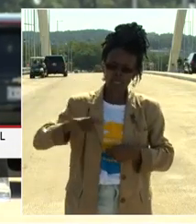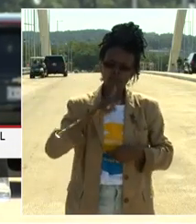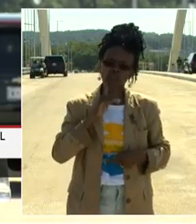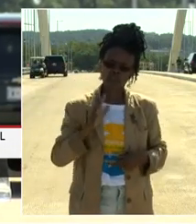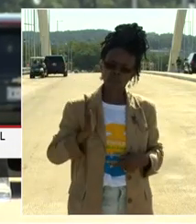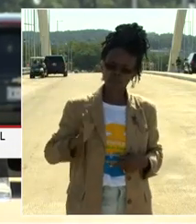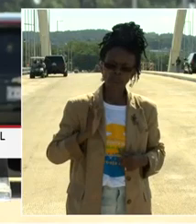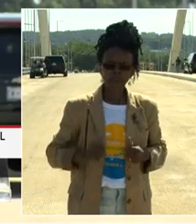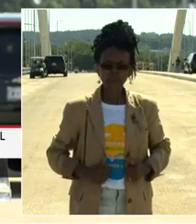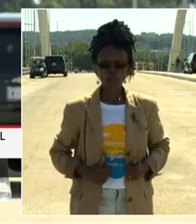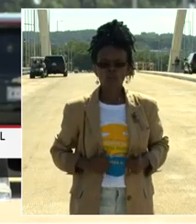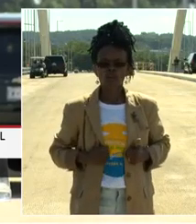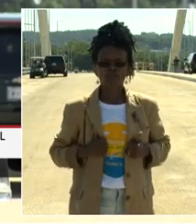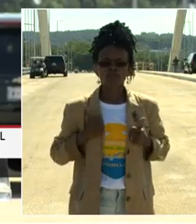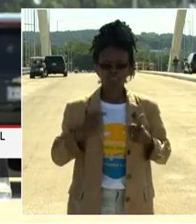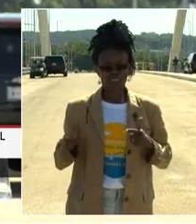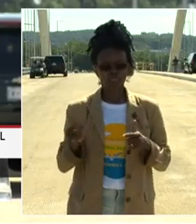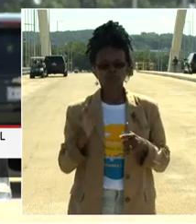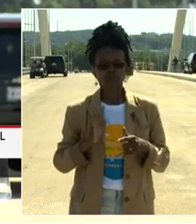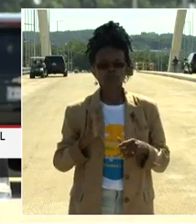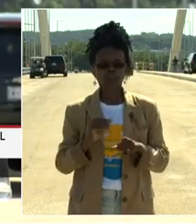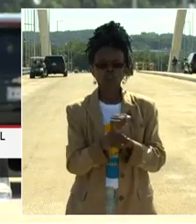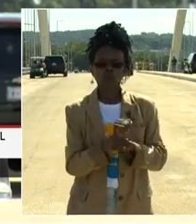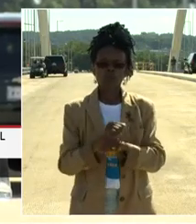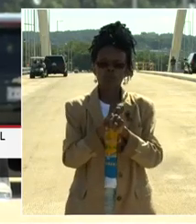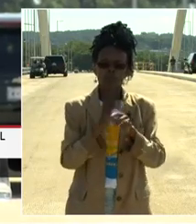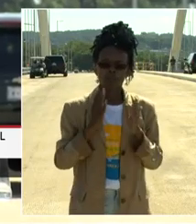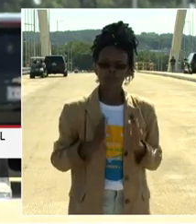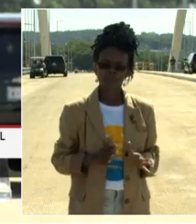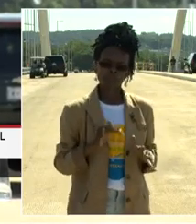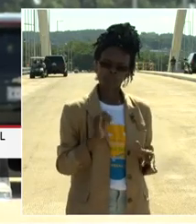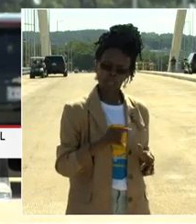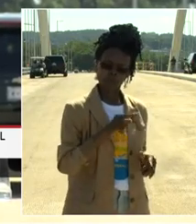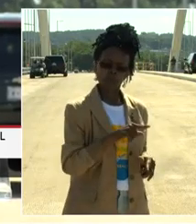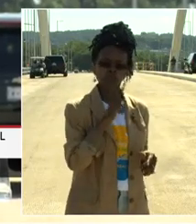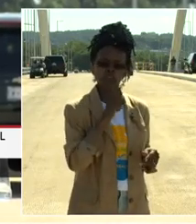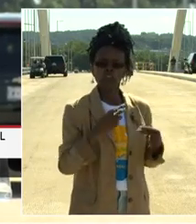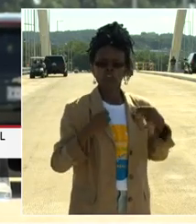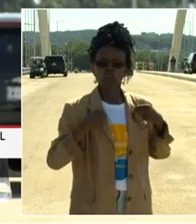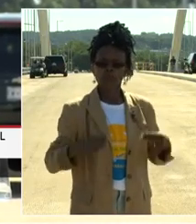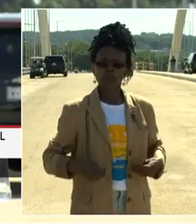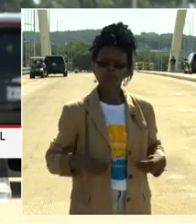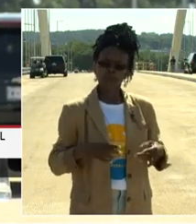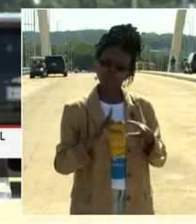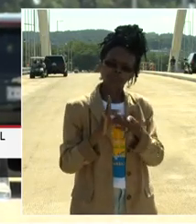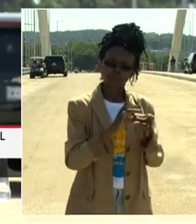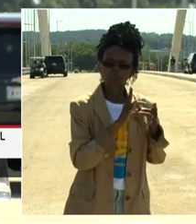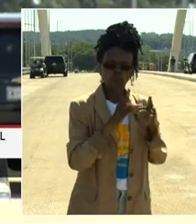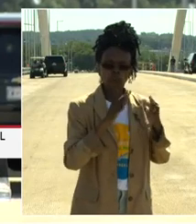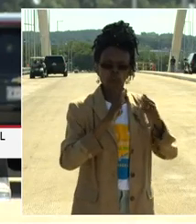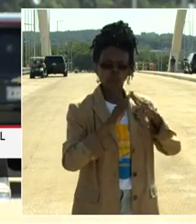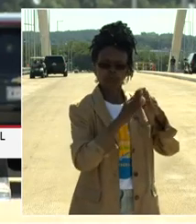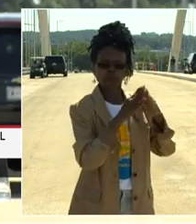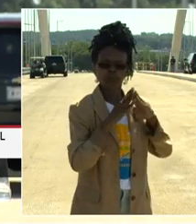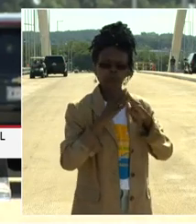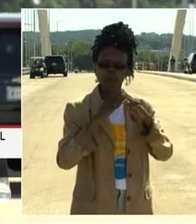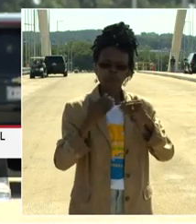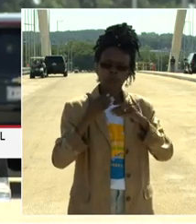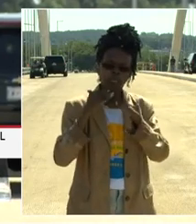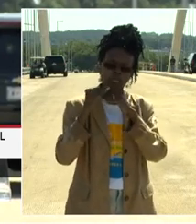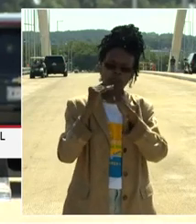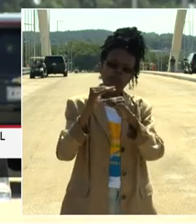marvelous possibilities of human community when unencumbered by oppression,